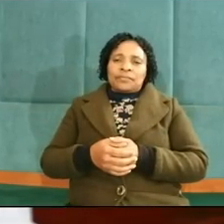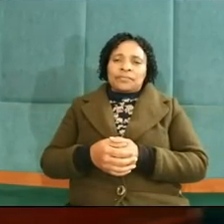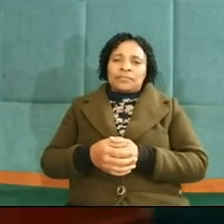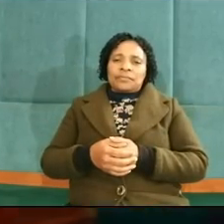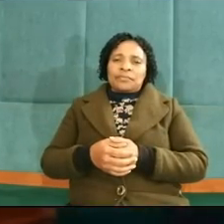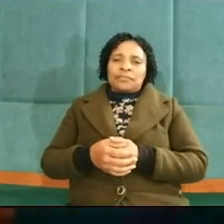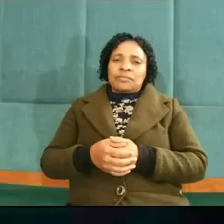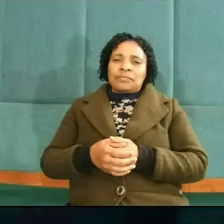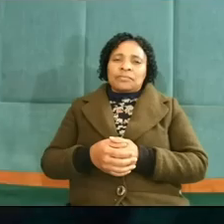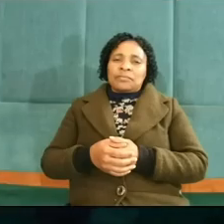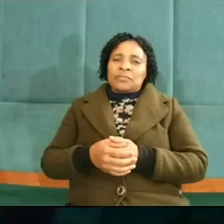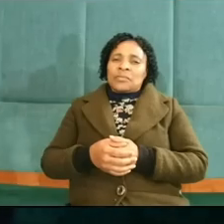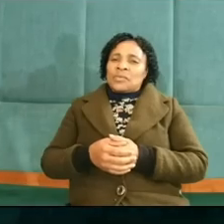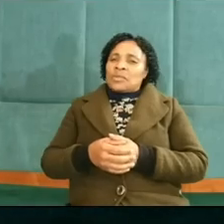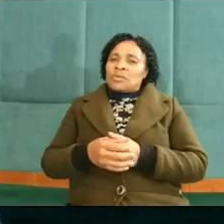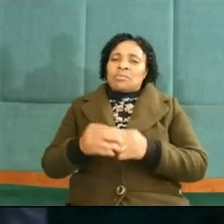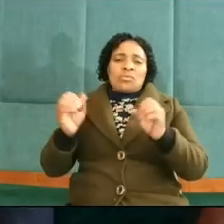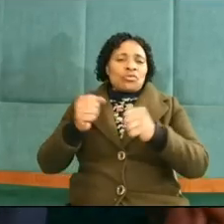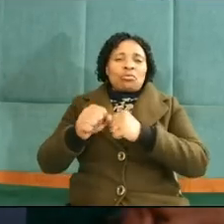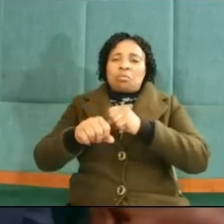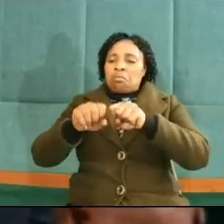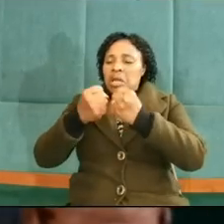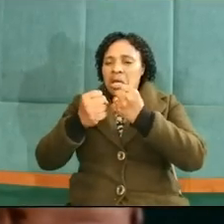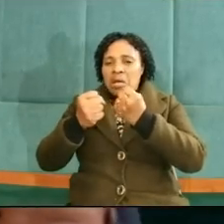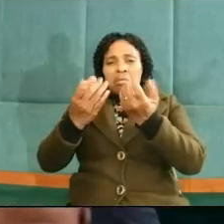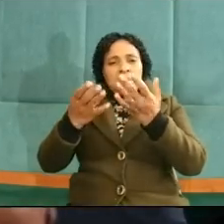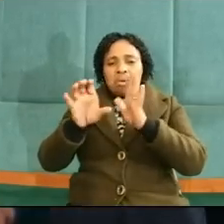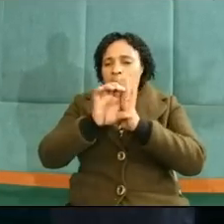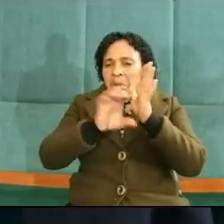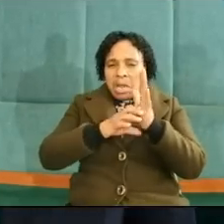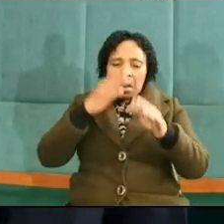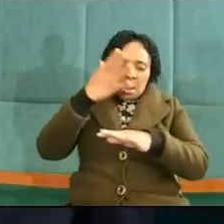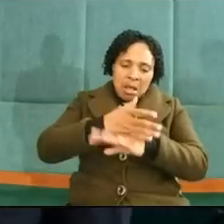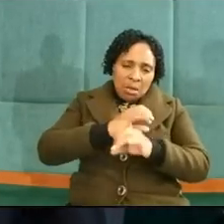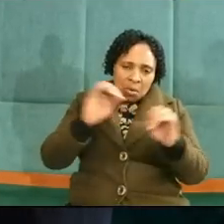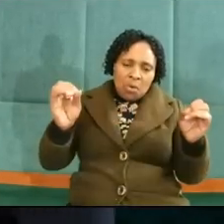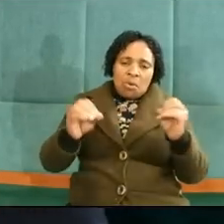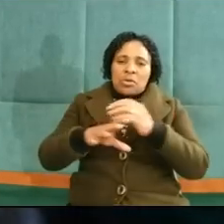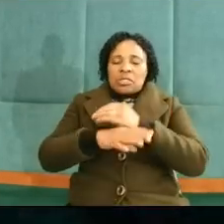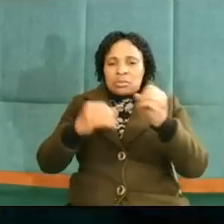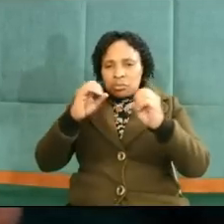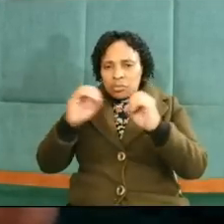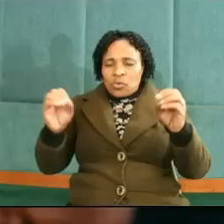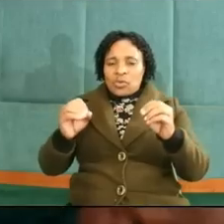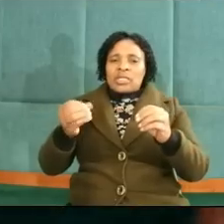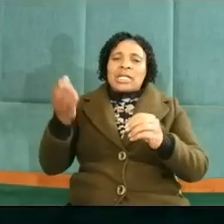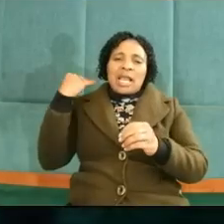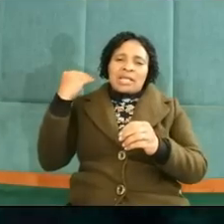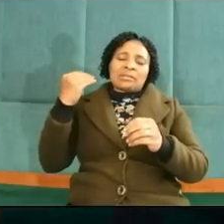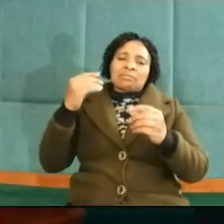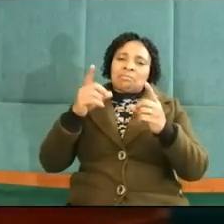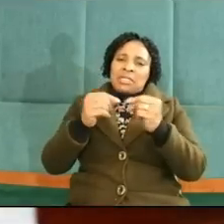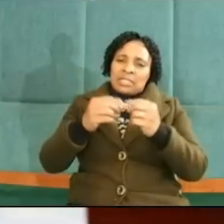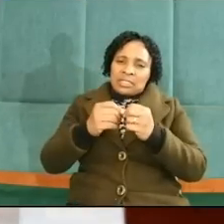We don't break the commandment, we don't steal, we don't lie, we don't do these stuff. Like last night's message, false sense